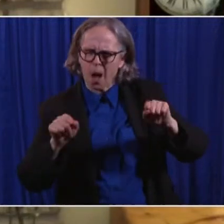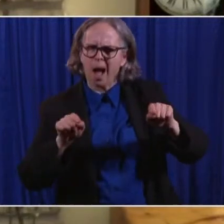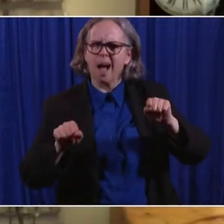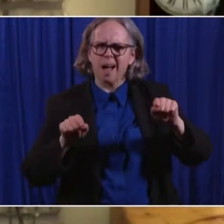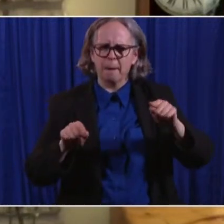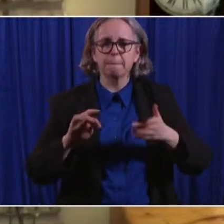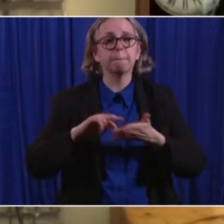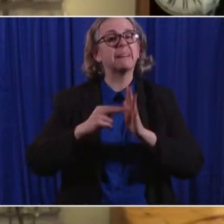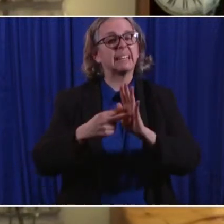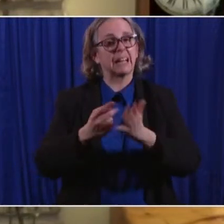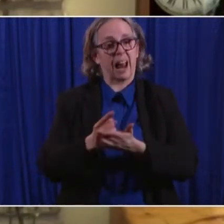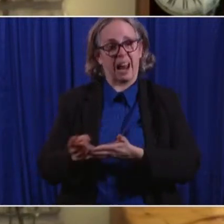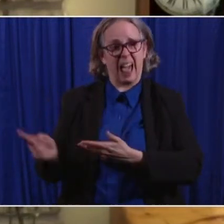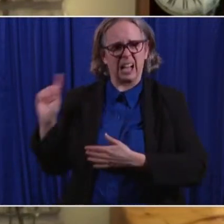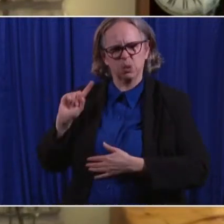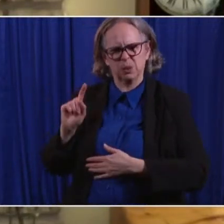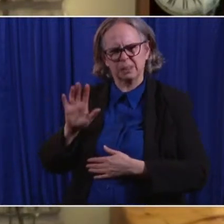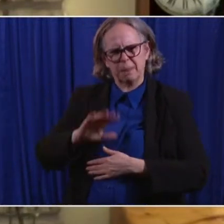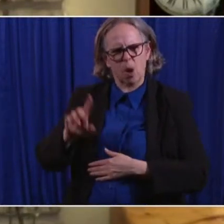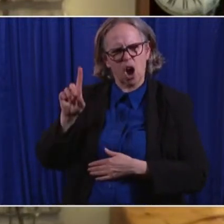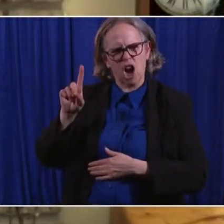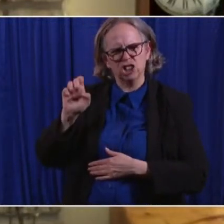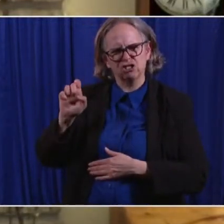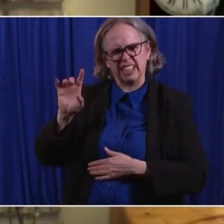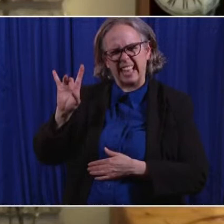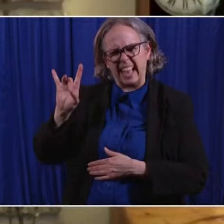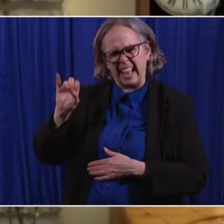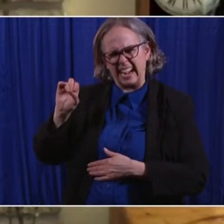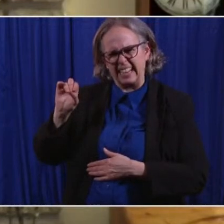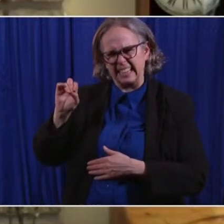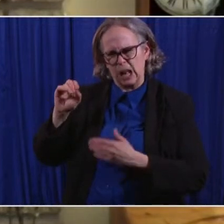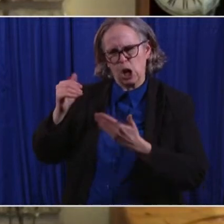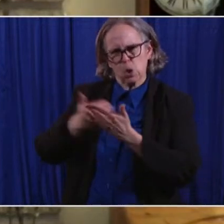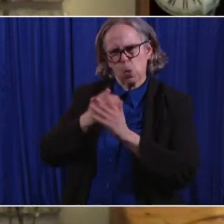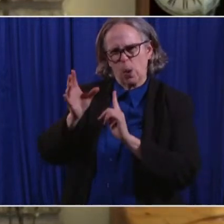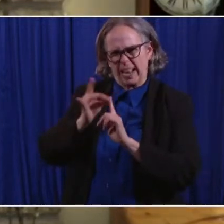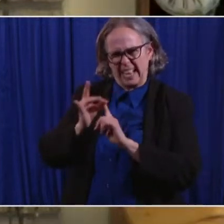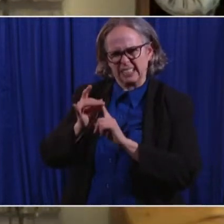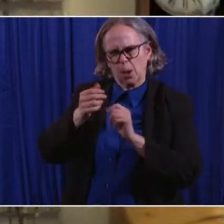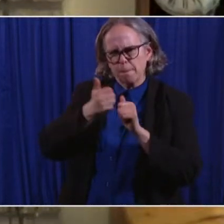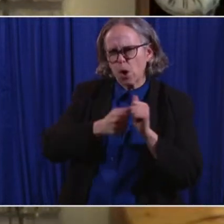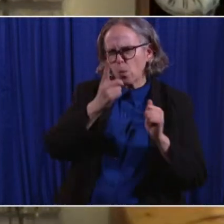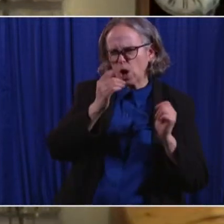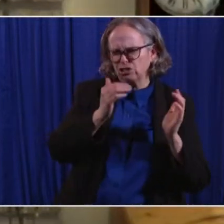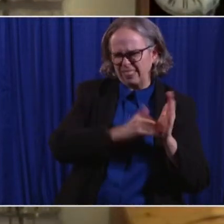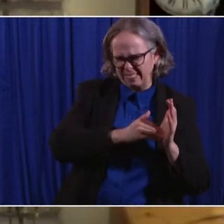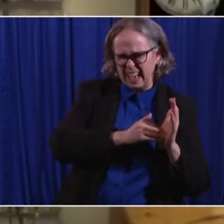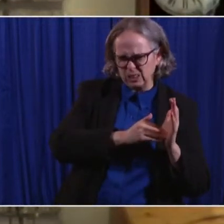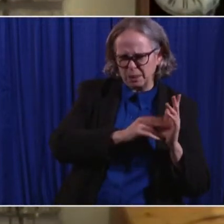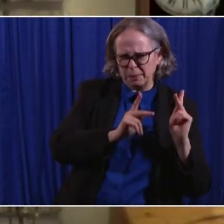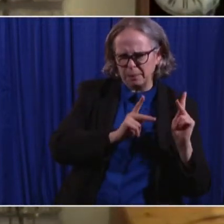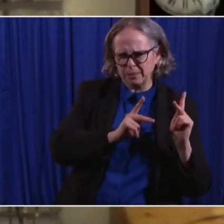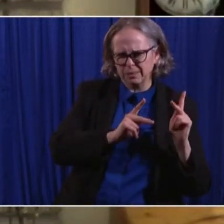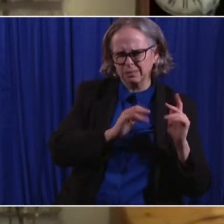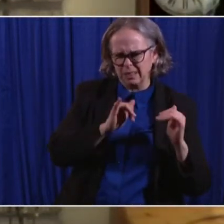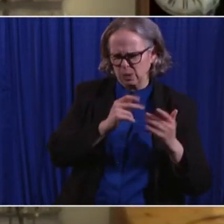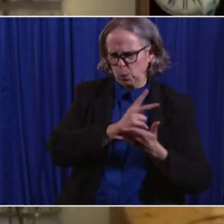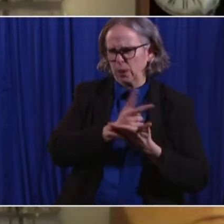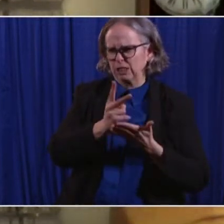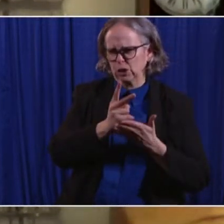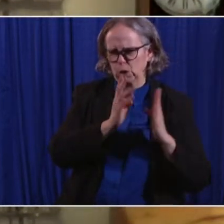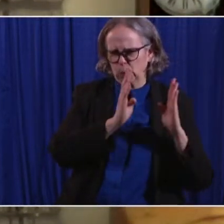below 180 cases per 100,000 in that 2-week period throughout this for the whole state of